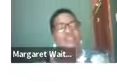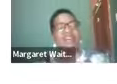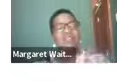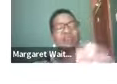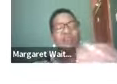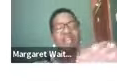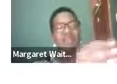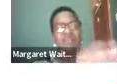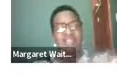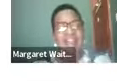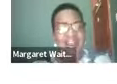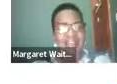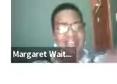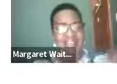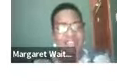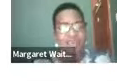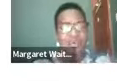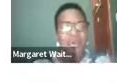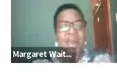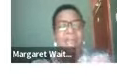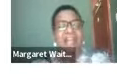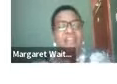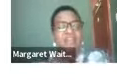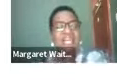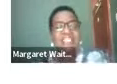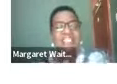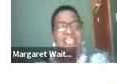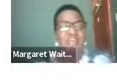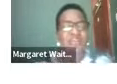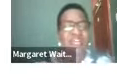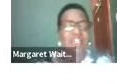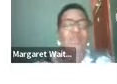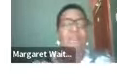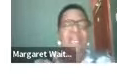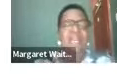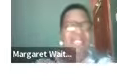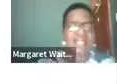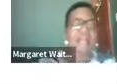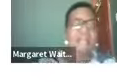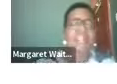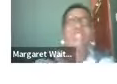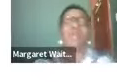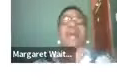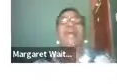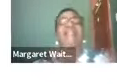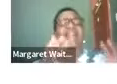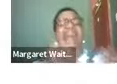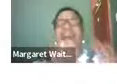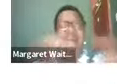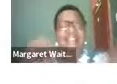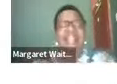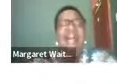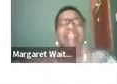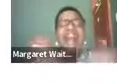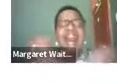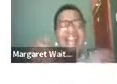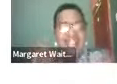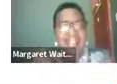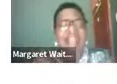person who loves working with their hands, manipulating and all that, you place them in a place where their hands